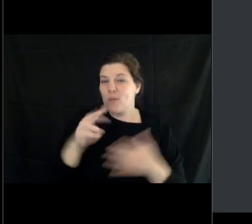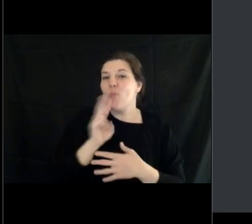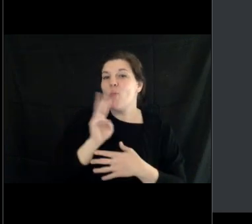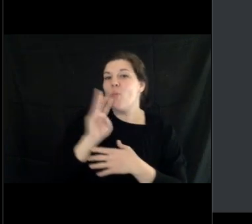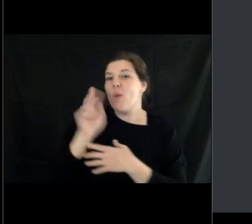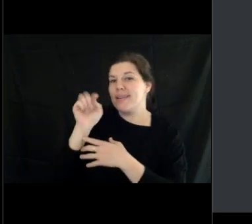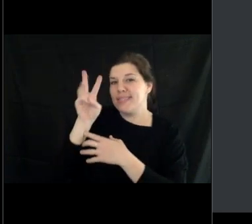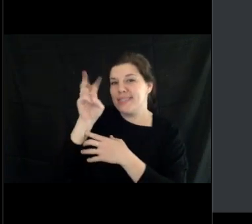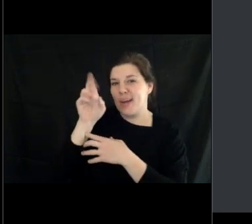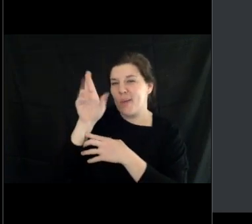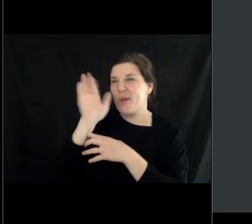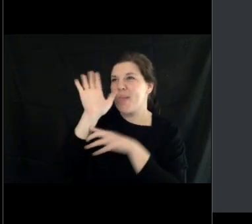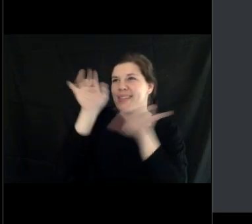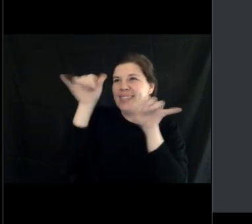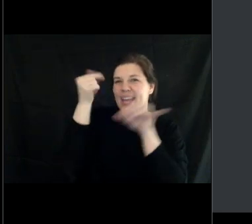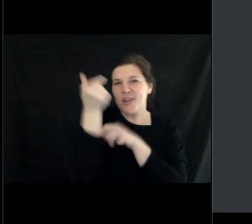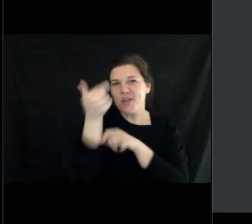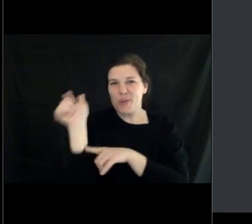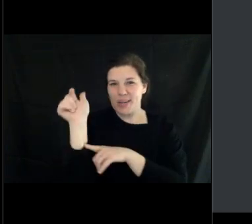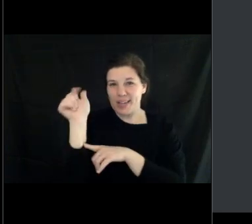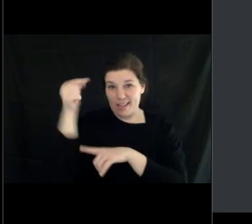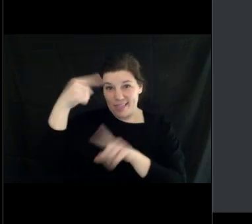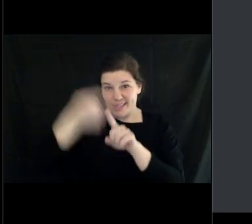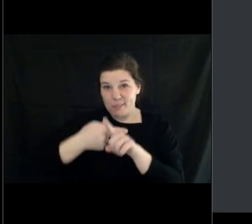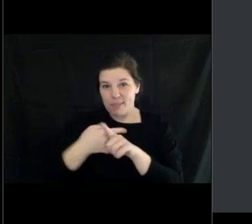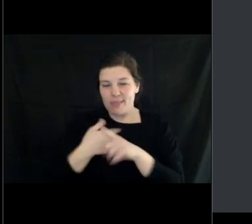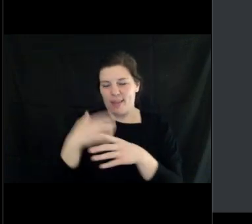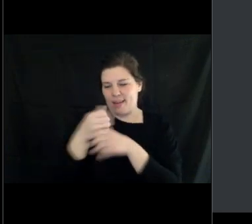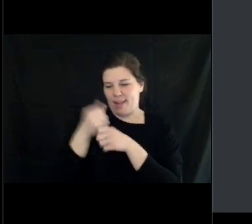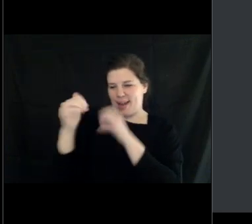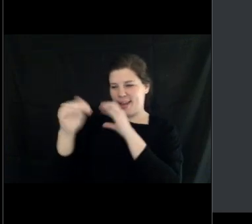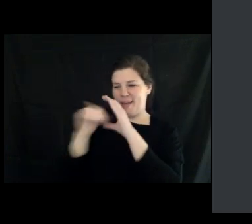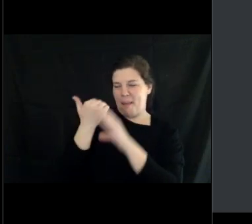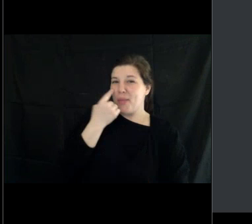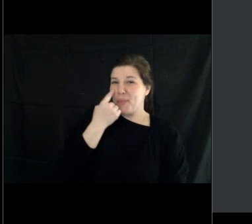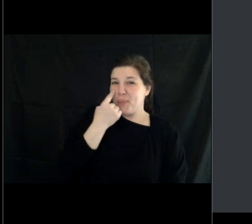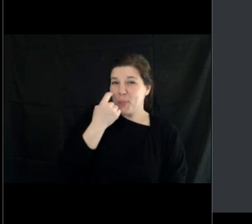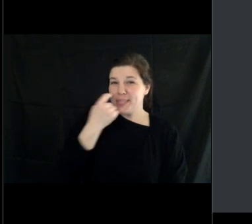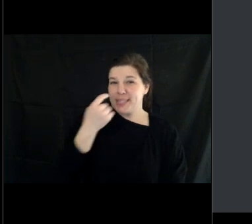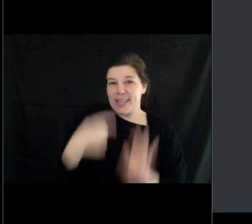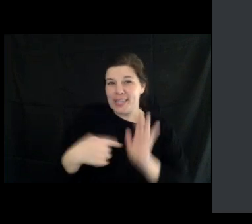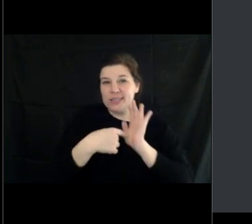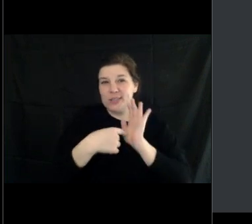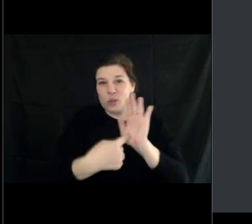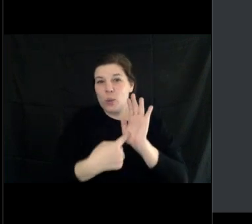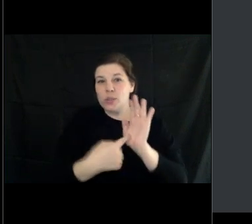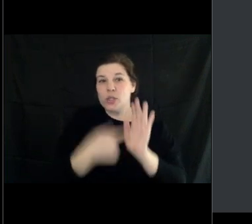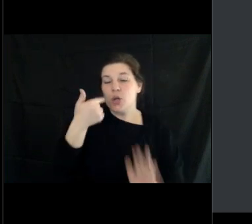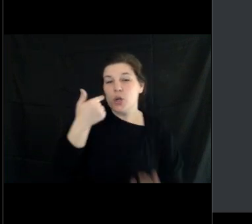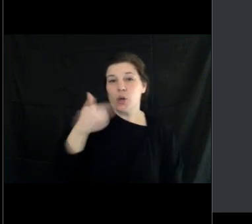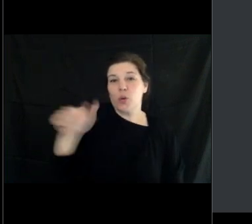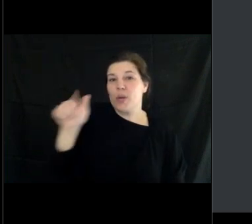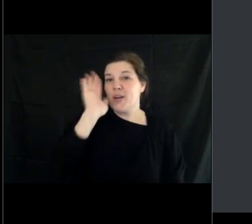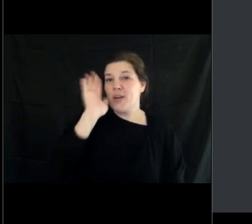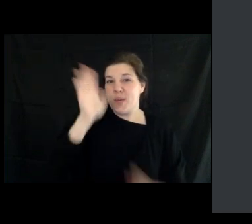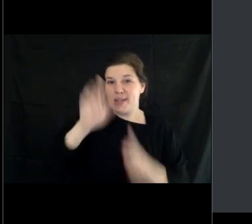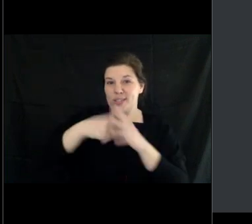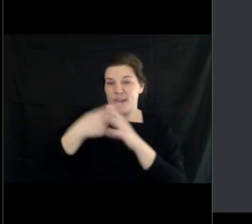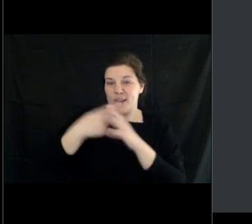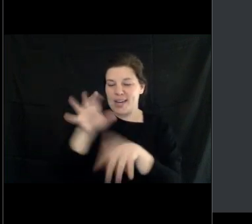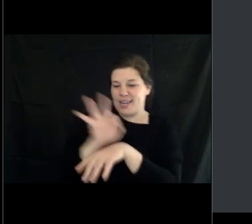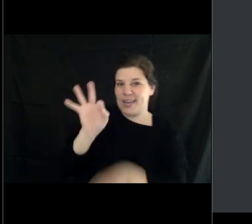many more days this month, and I got an email just before I came down here, and it will be green at 9:30 this evening, so be sure you